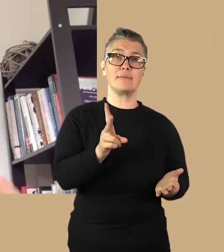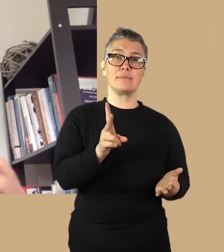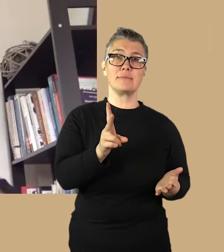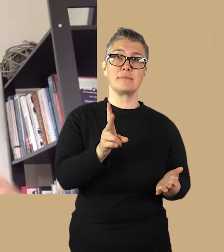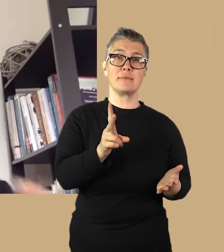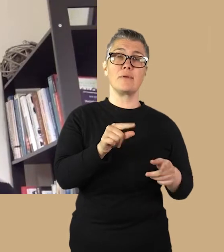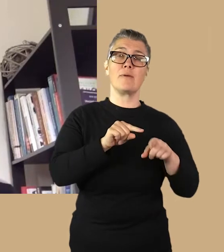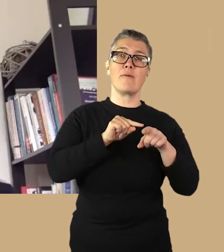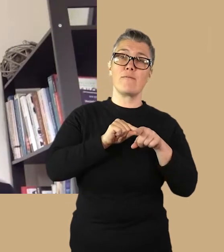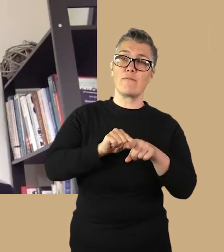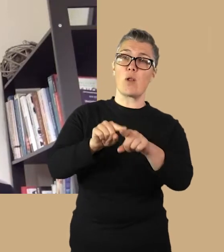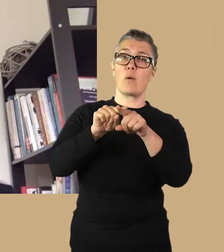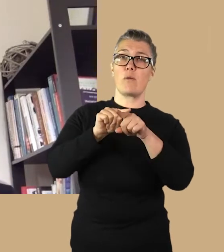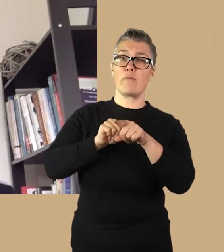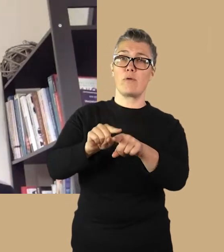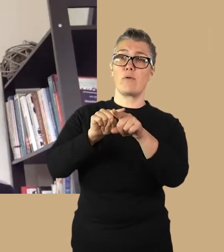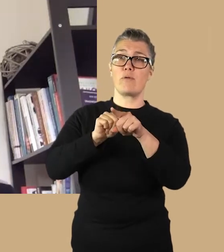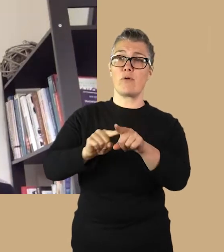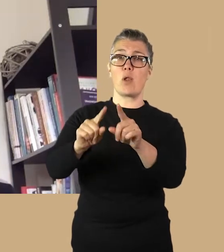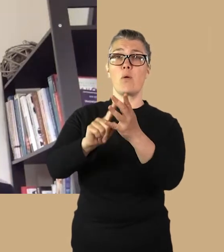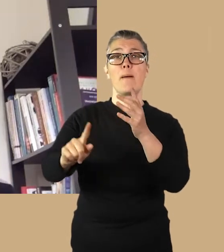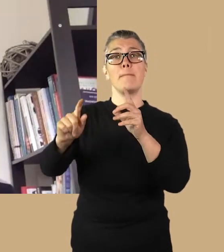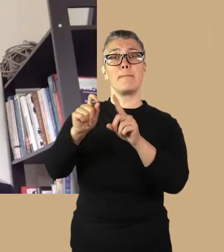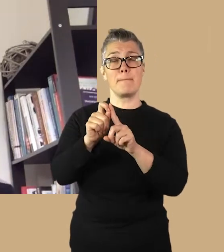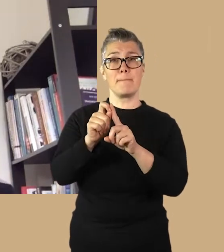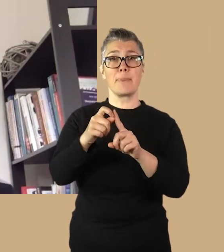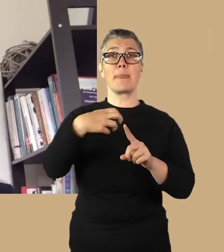persistent and following through in a more